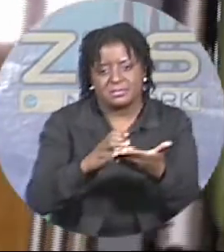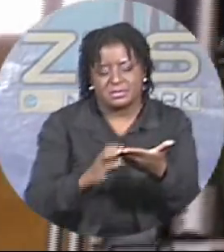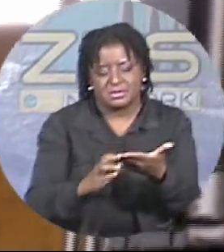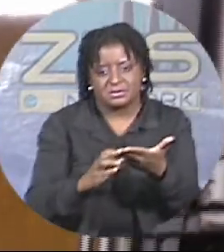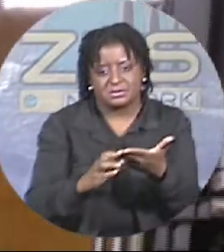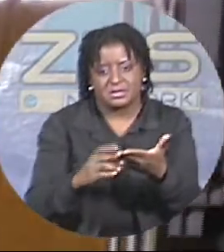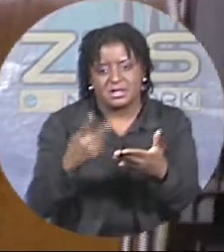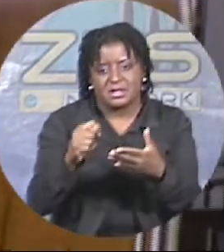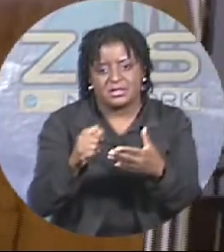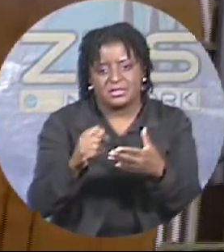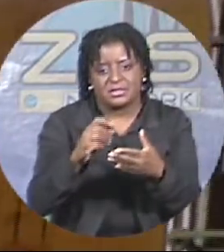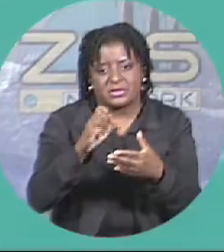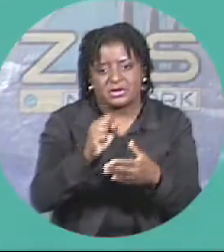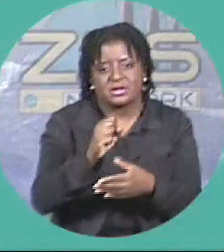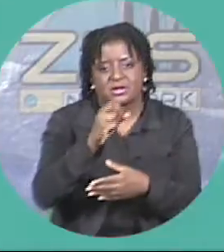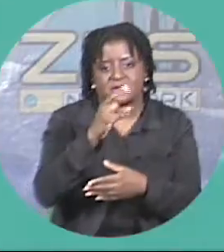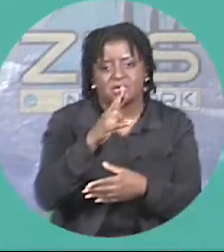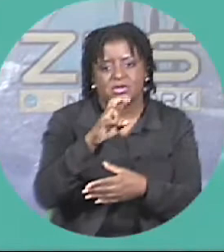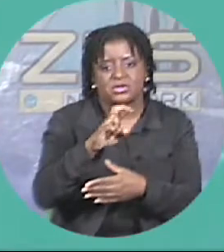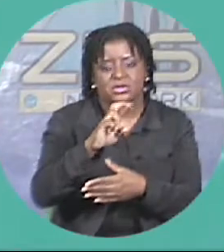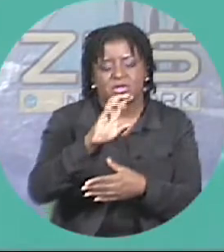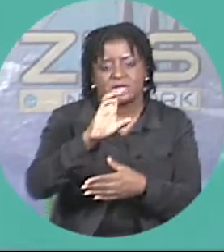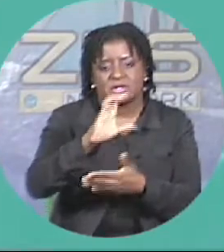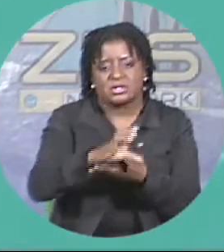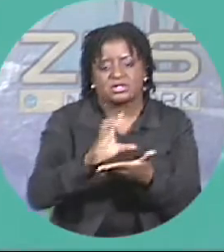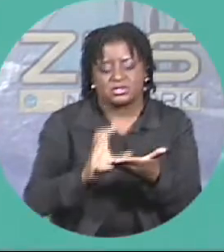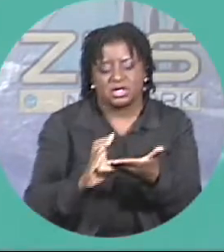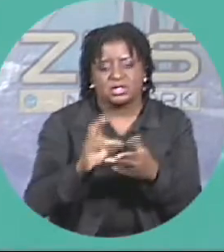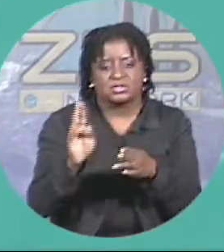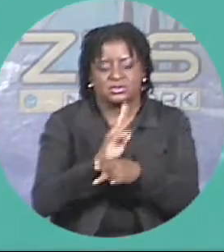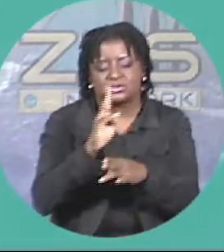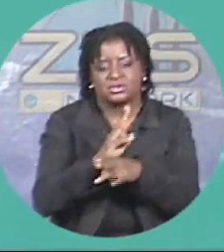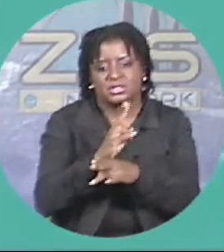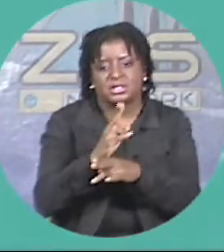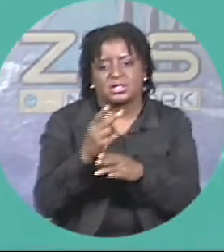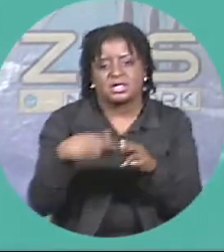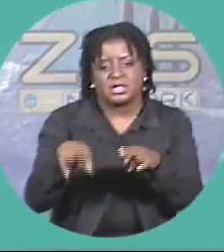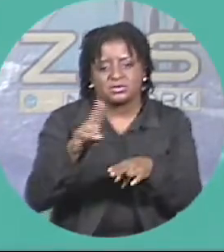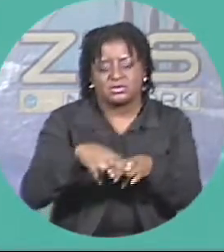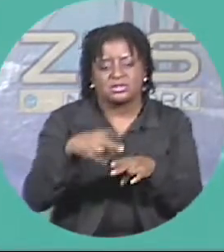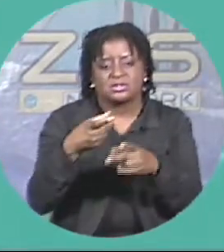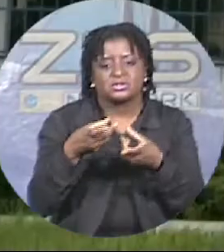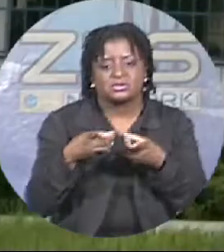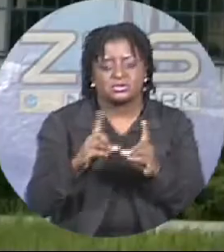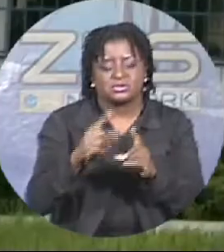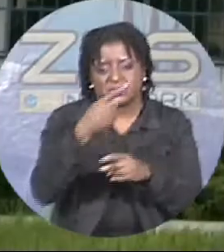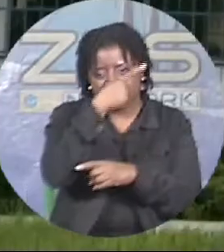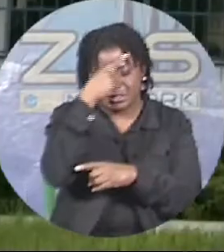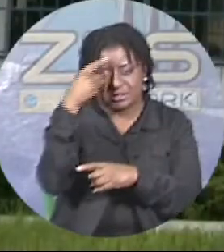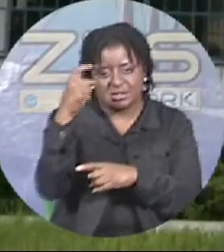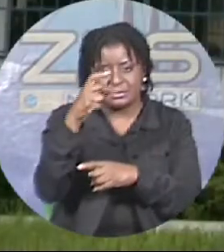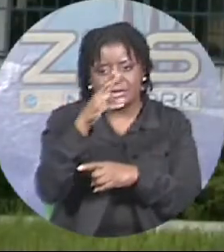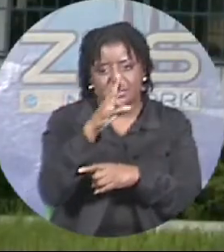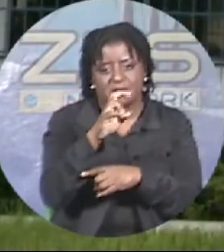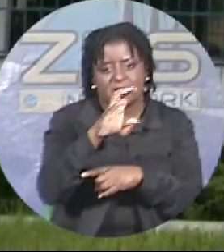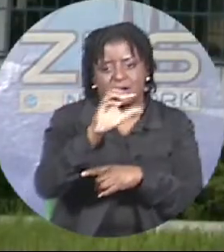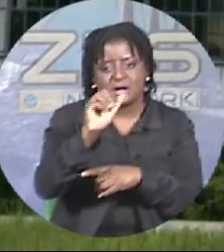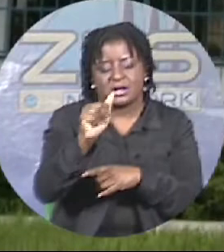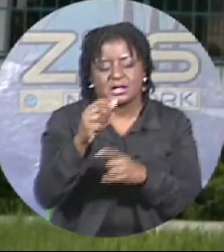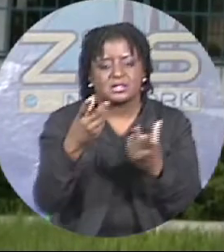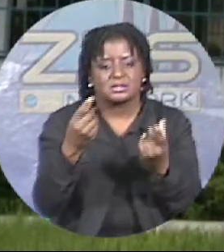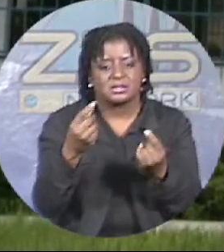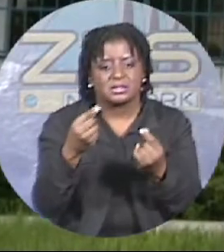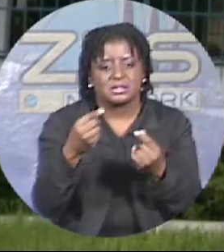period. But this has led the Utilities and Competition Authority, U.R.C.A, to conduct an efficiency study of operations